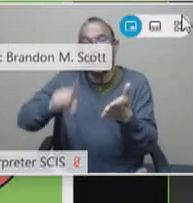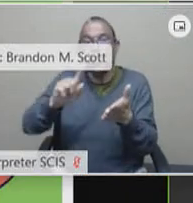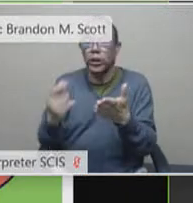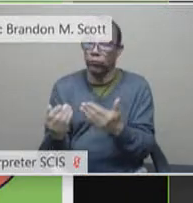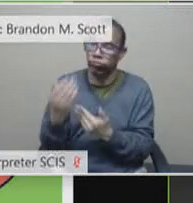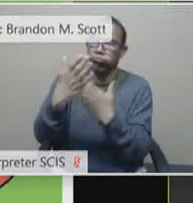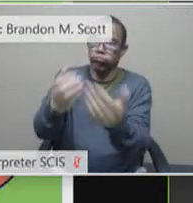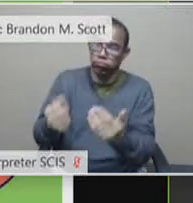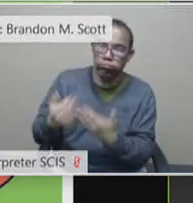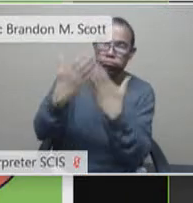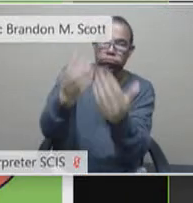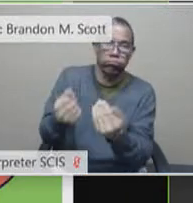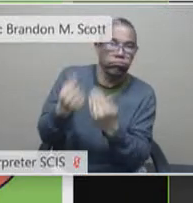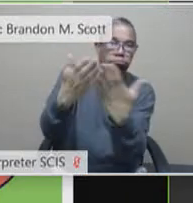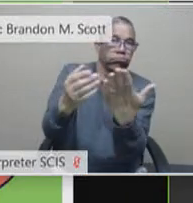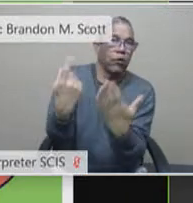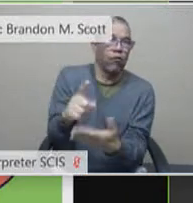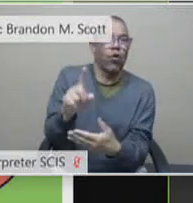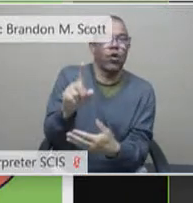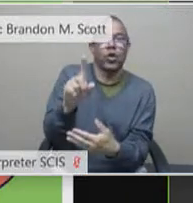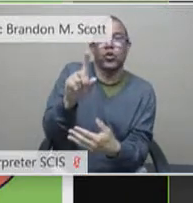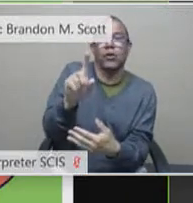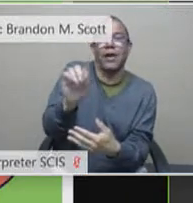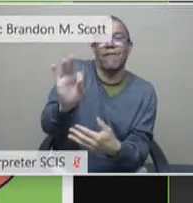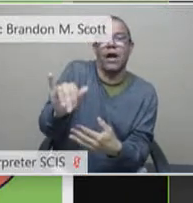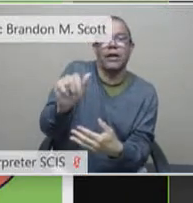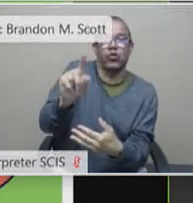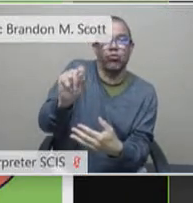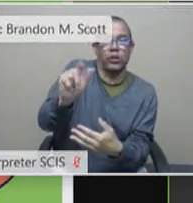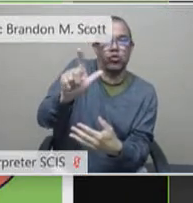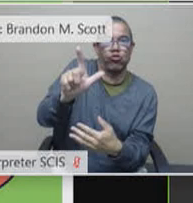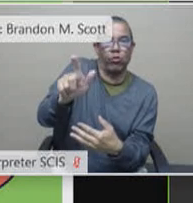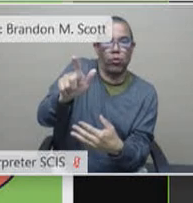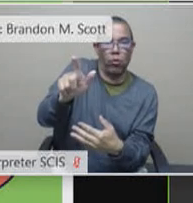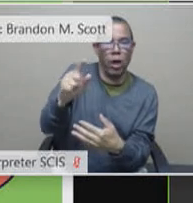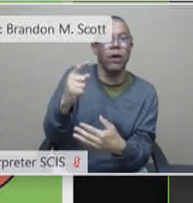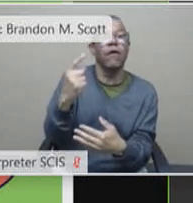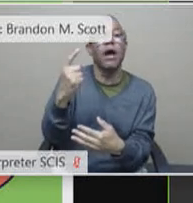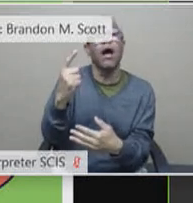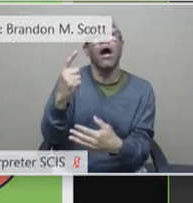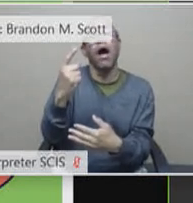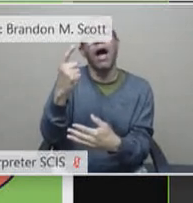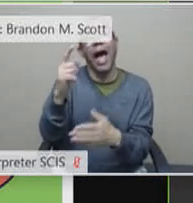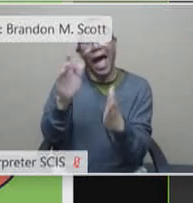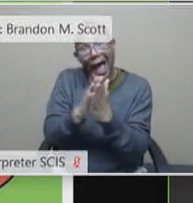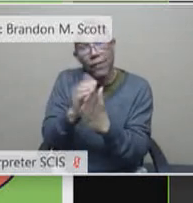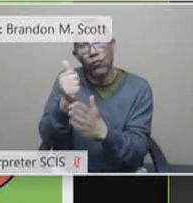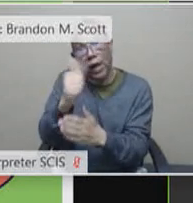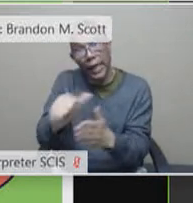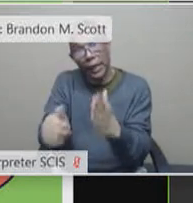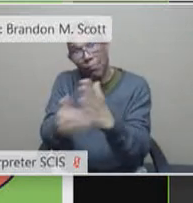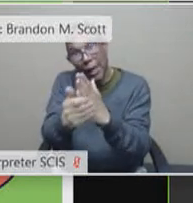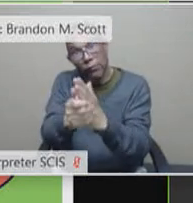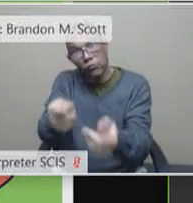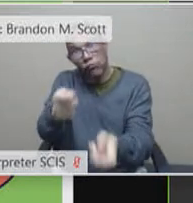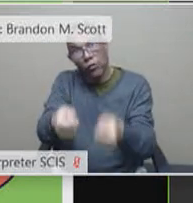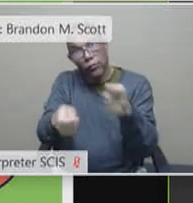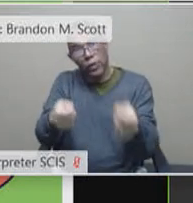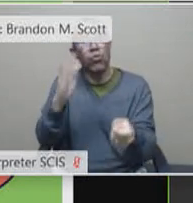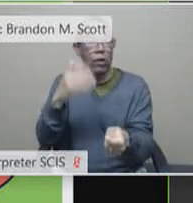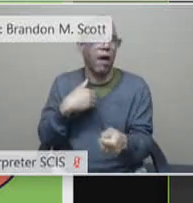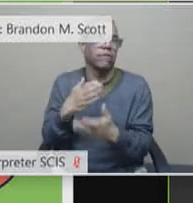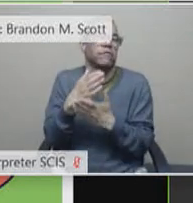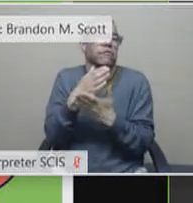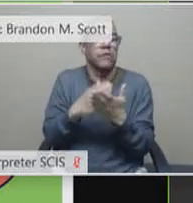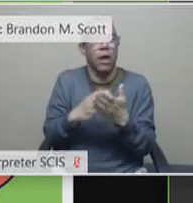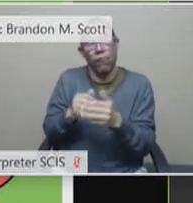fiscal 2021 to the Board of Estimates with any amendments or adjustments as needed. As we know, there will be some per budget director